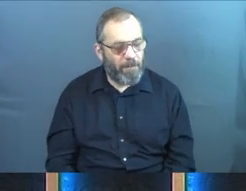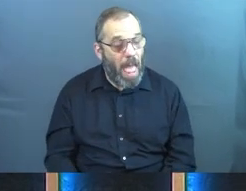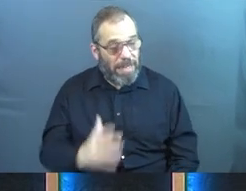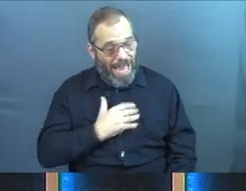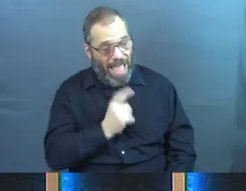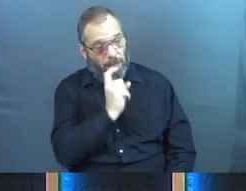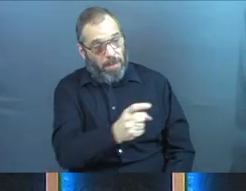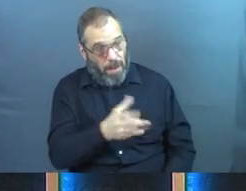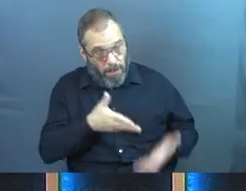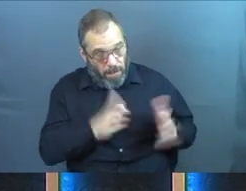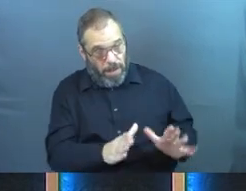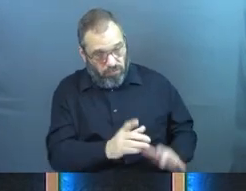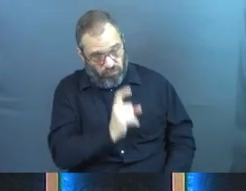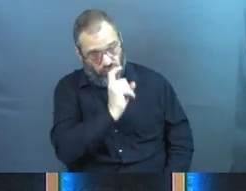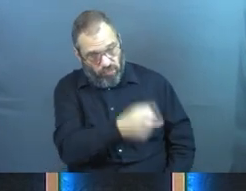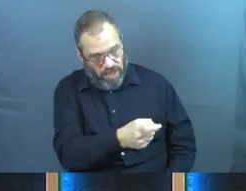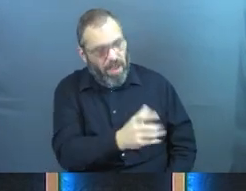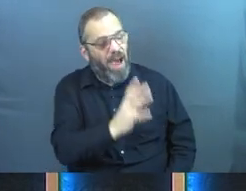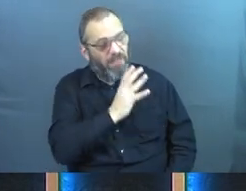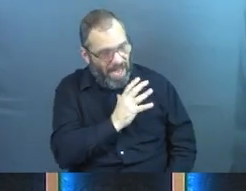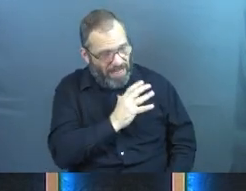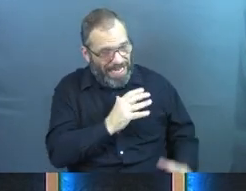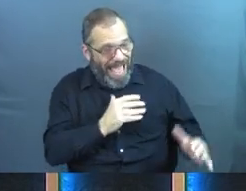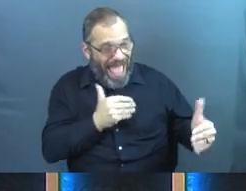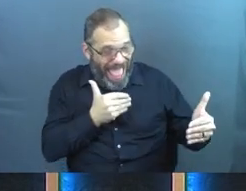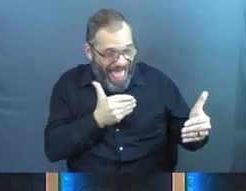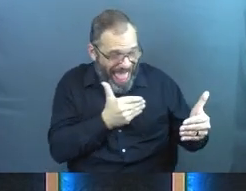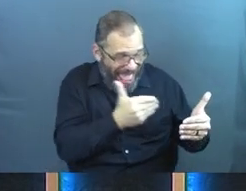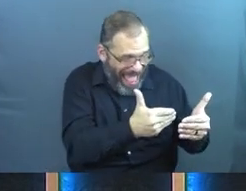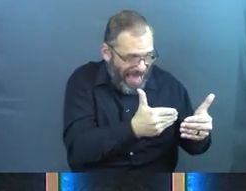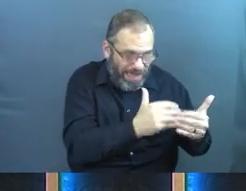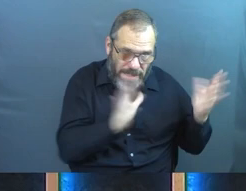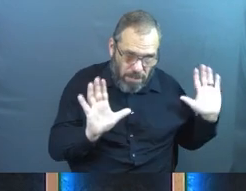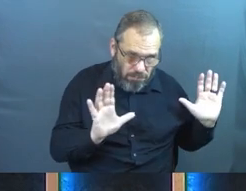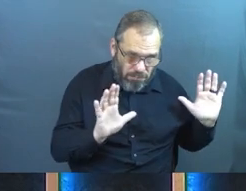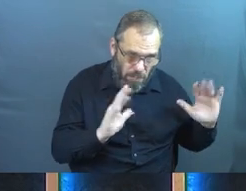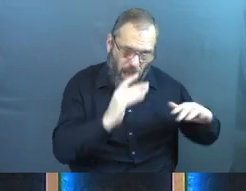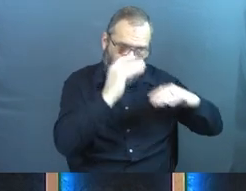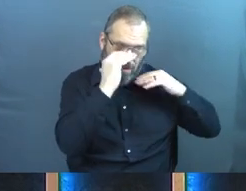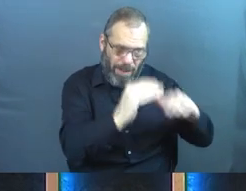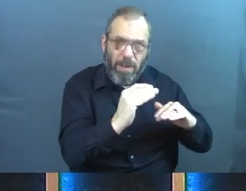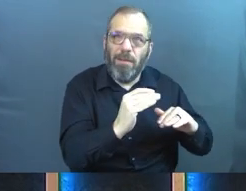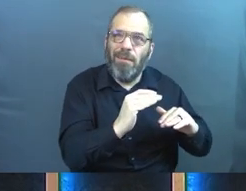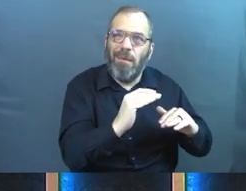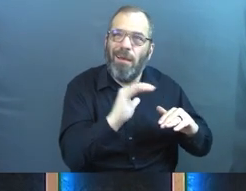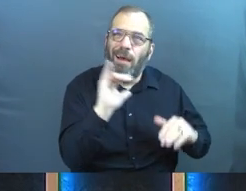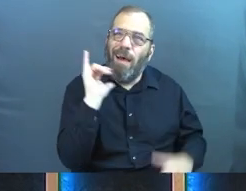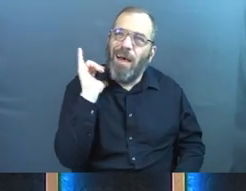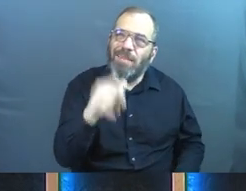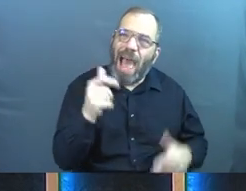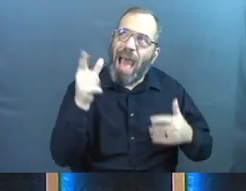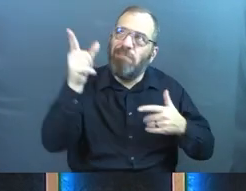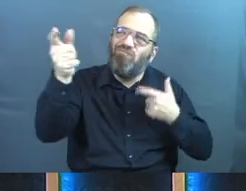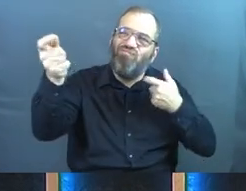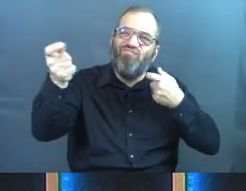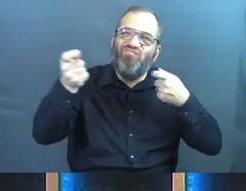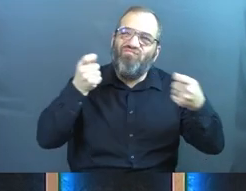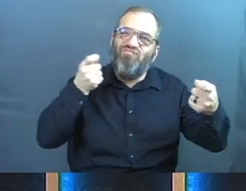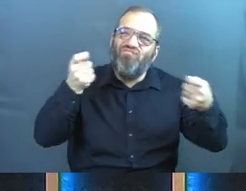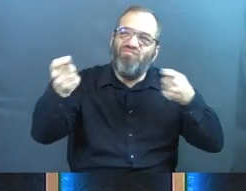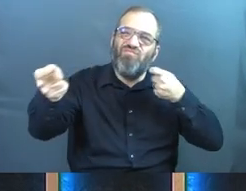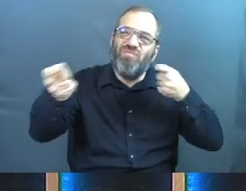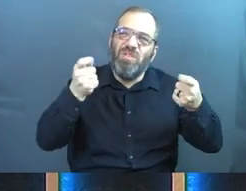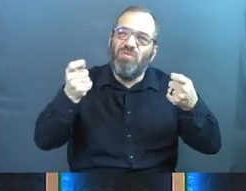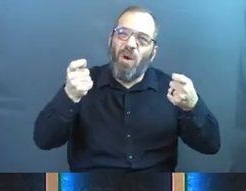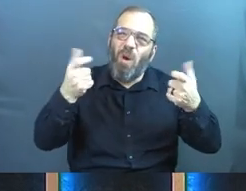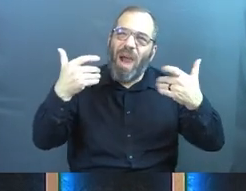And when I give you my permission, you may go this far and no further. That's the kind of sovereign control that God